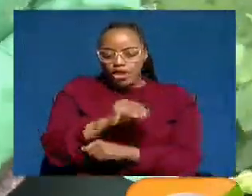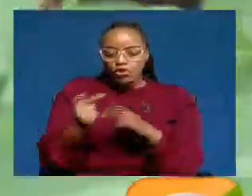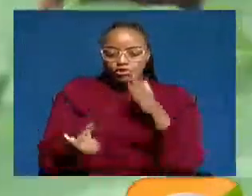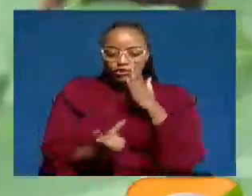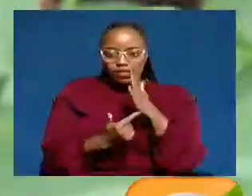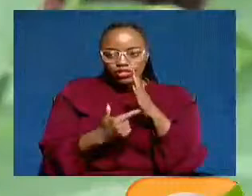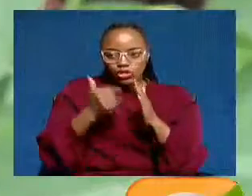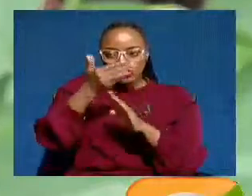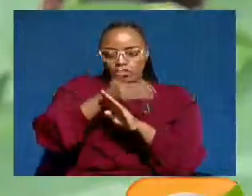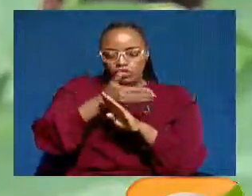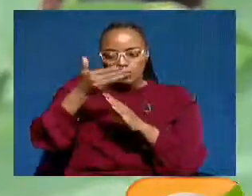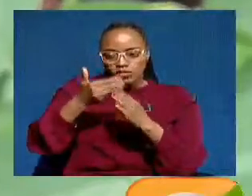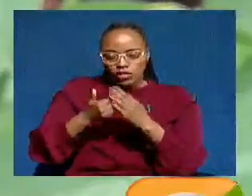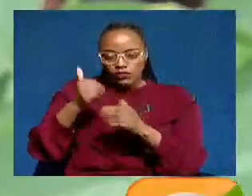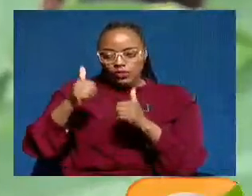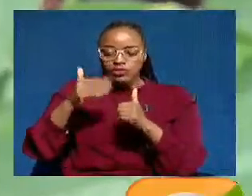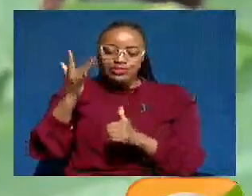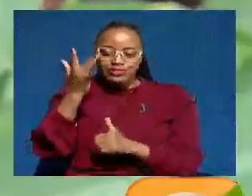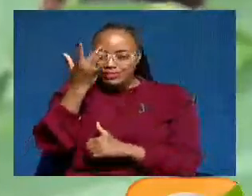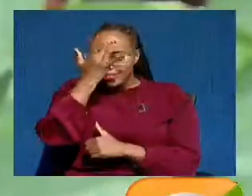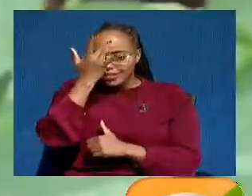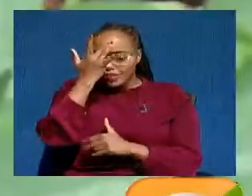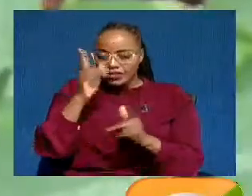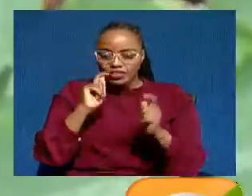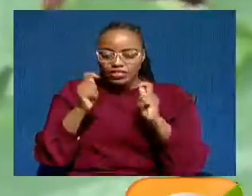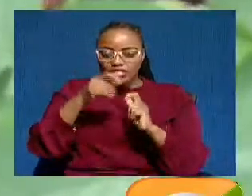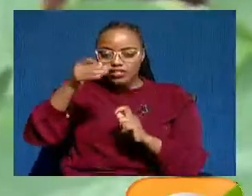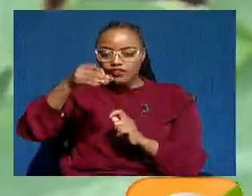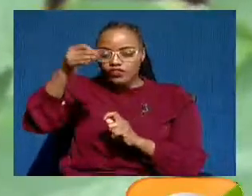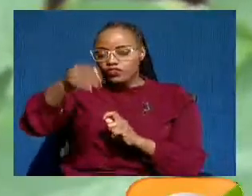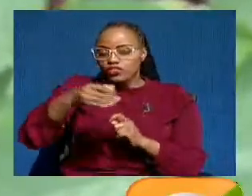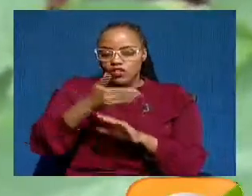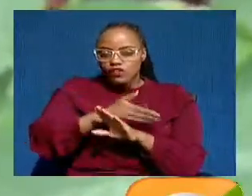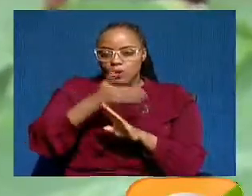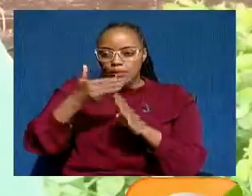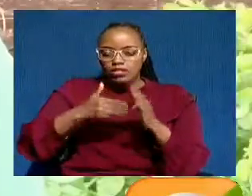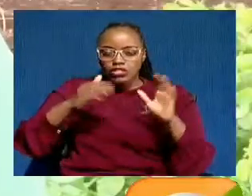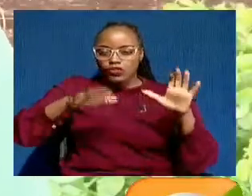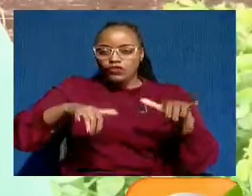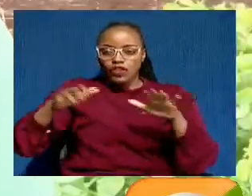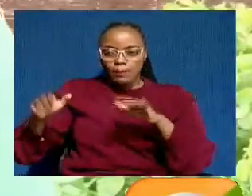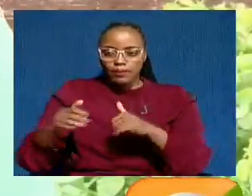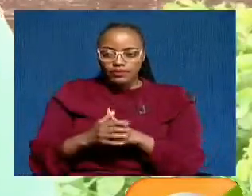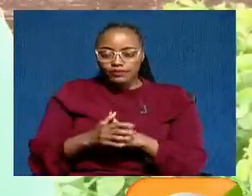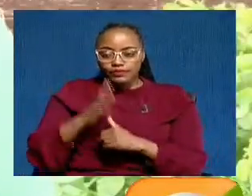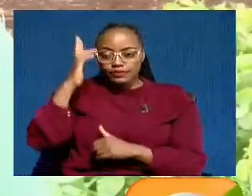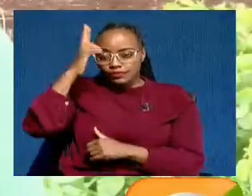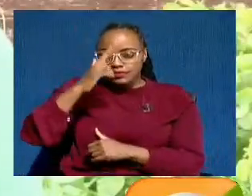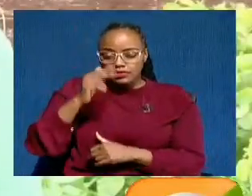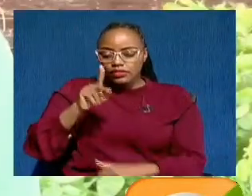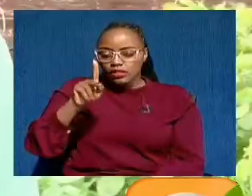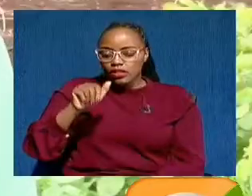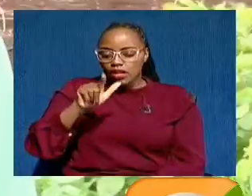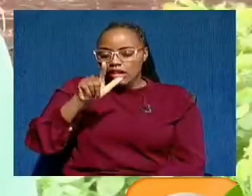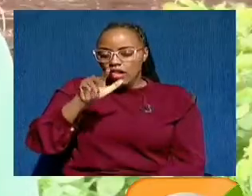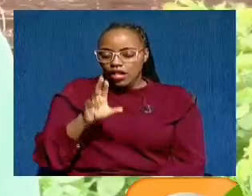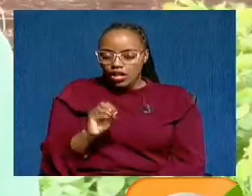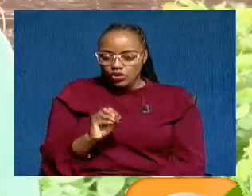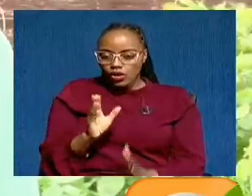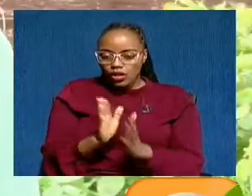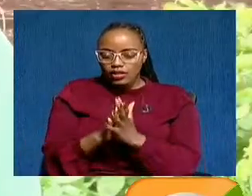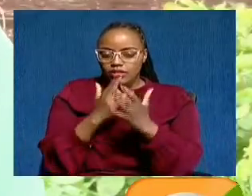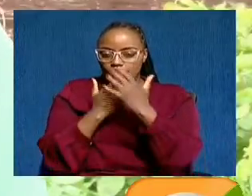that could withstand the disease and change the future of potato farming. For this reason, KALRO and its